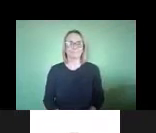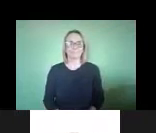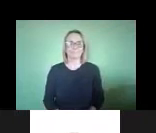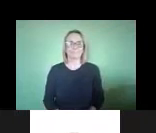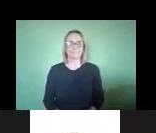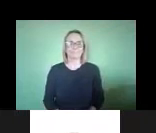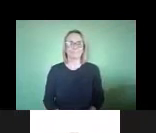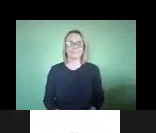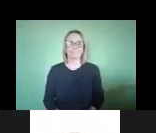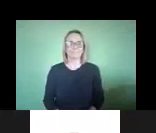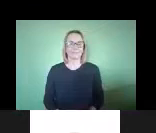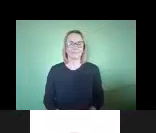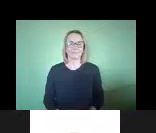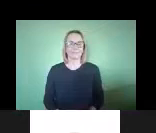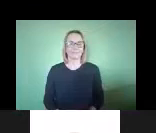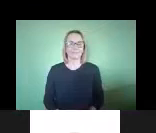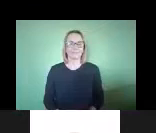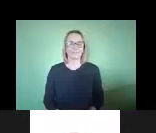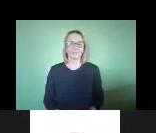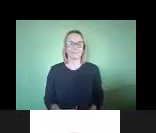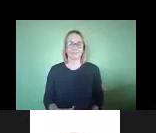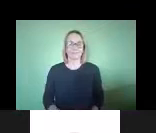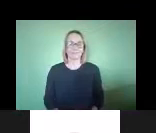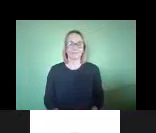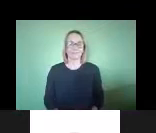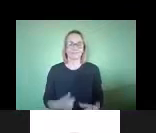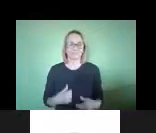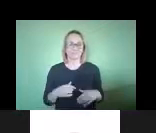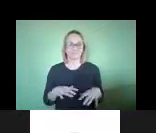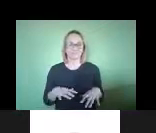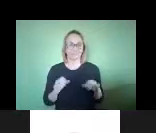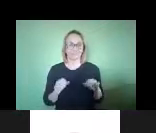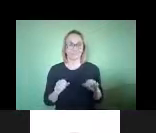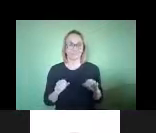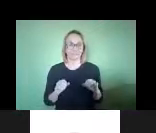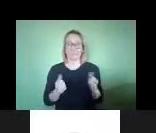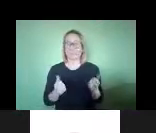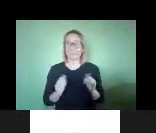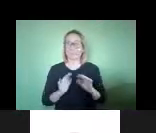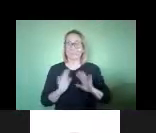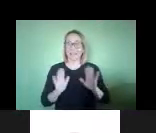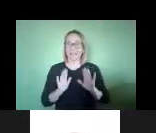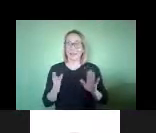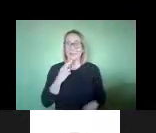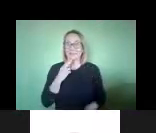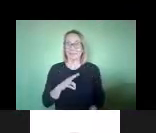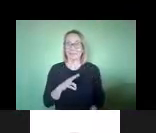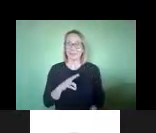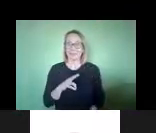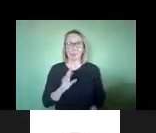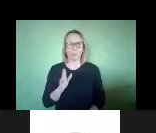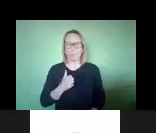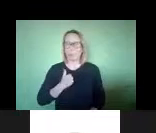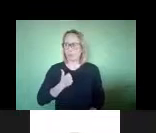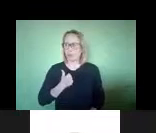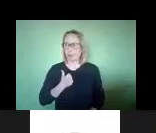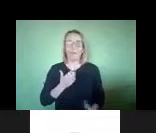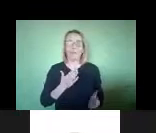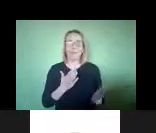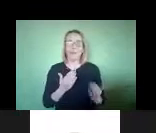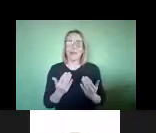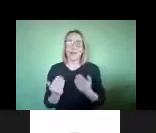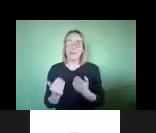Should I just make a start, Donna? Yeah, that'd be great, Adrian. Thank you. Okay. Good afternoon, everyone, or morning, sorry, and welcome to